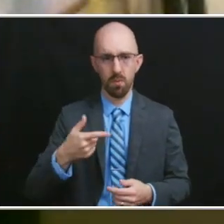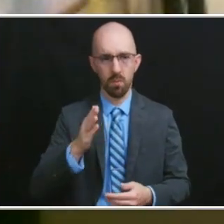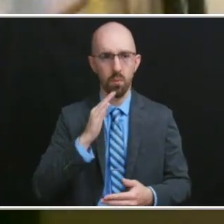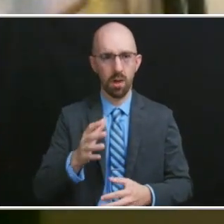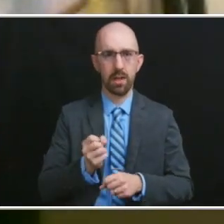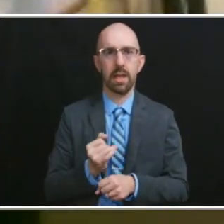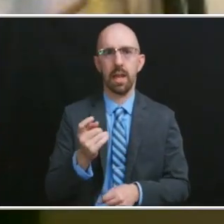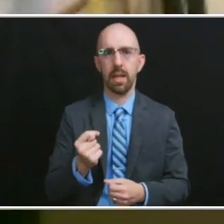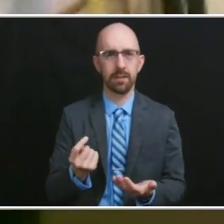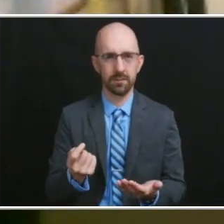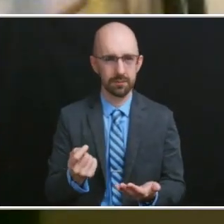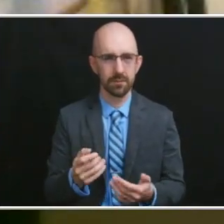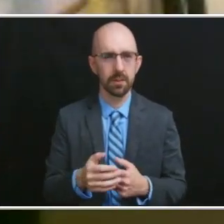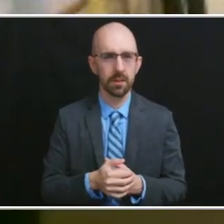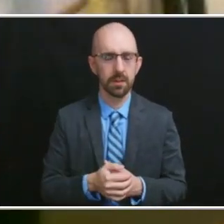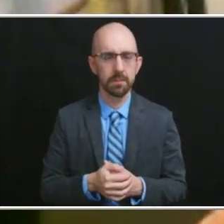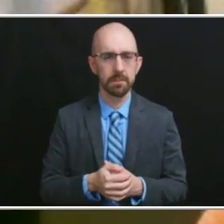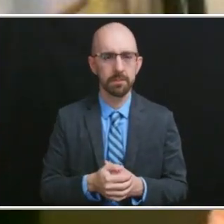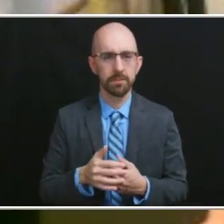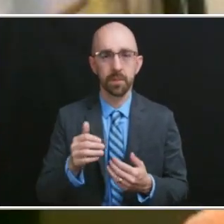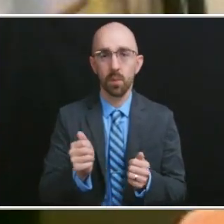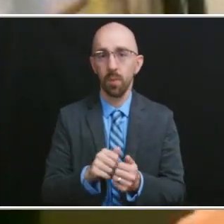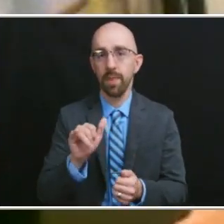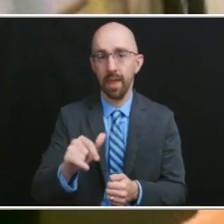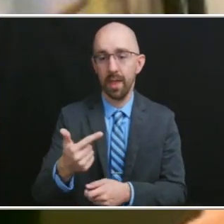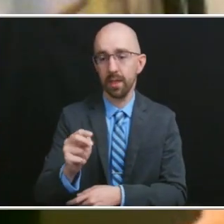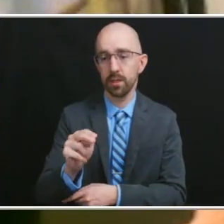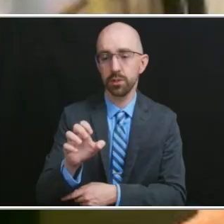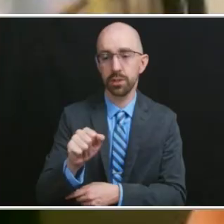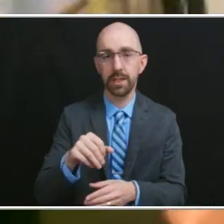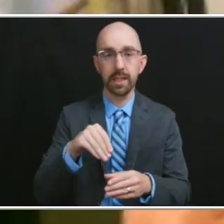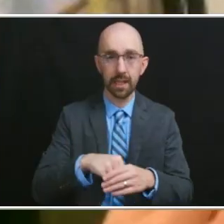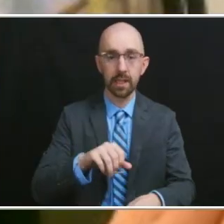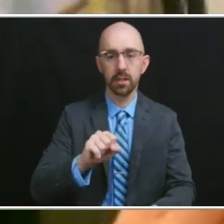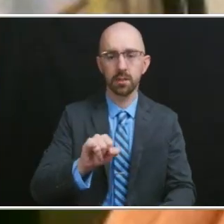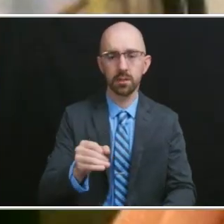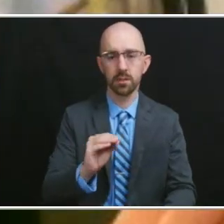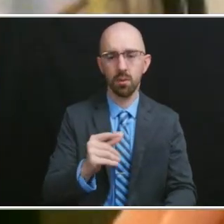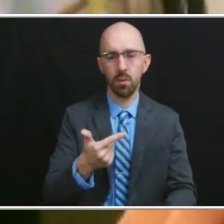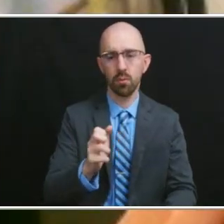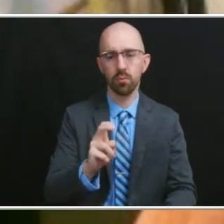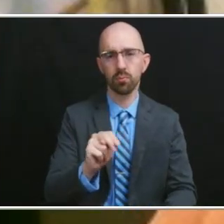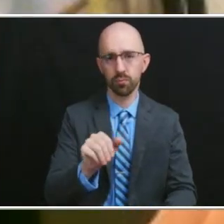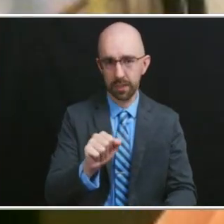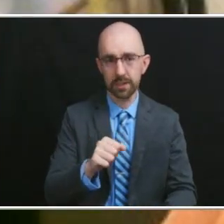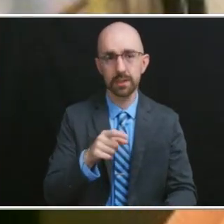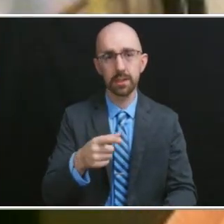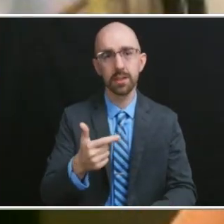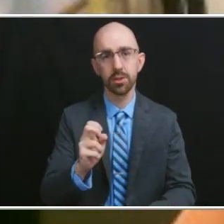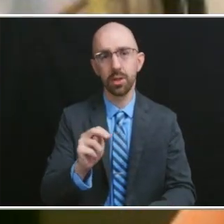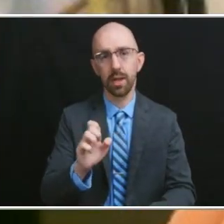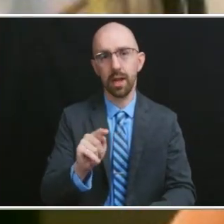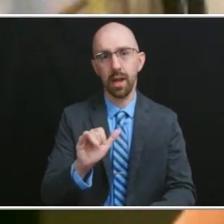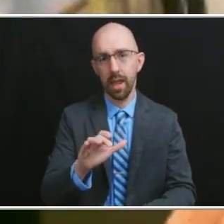given subject. That said, genes in Sjögren's, unlike with genetic disorders,